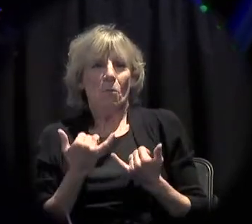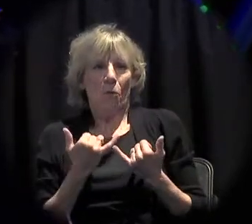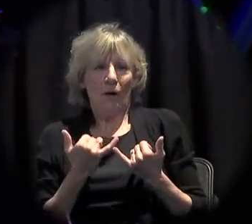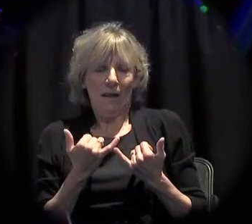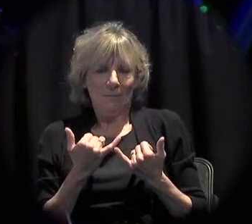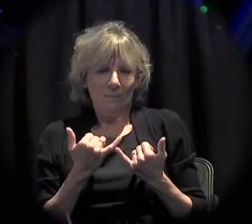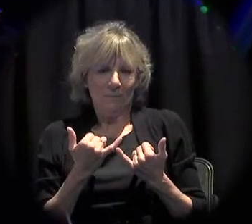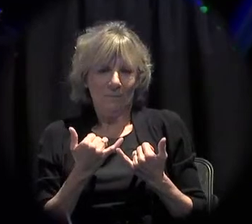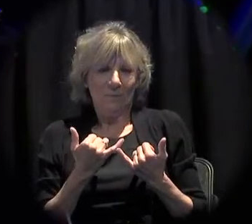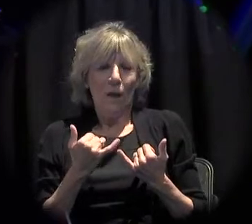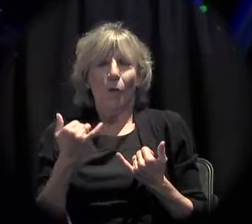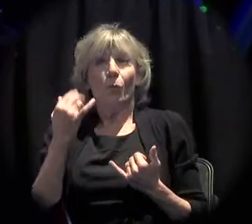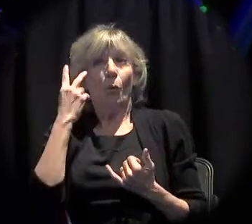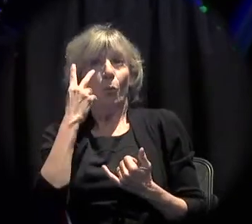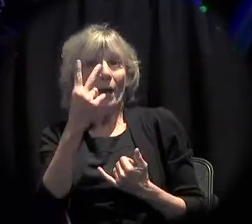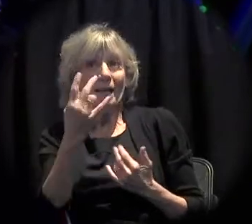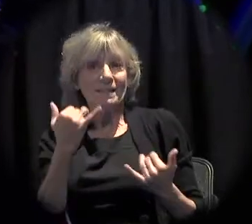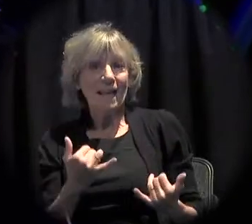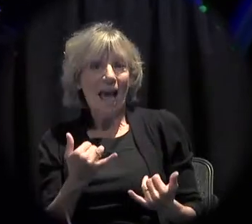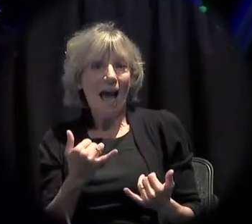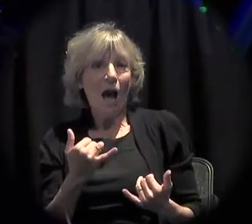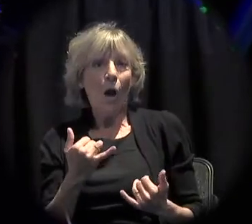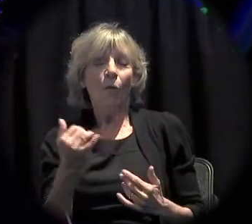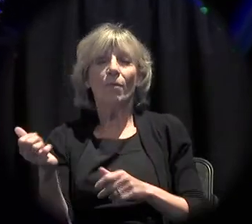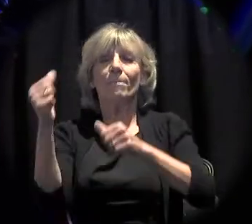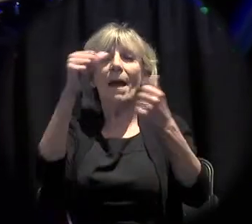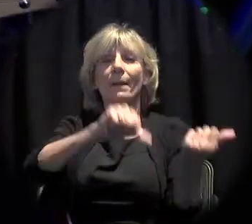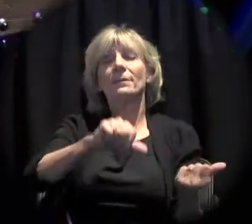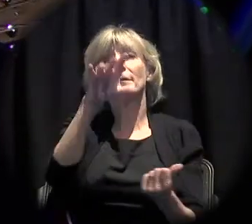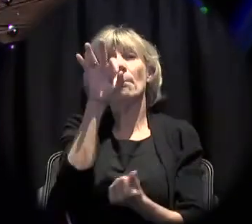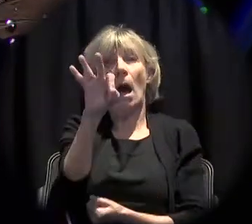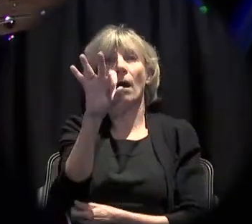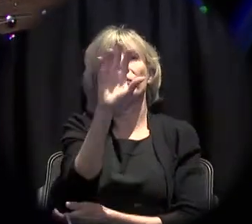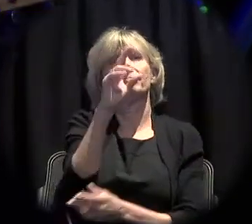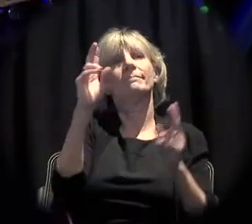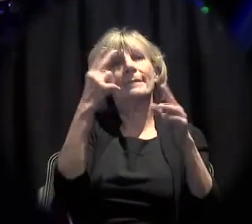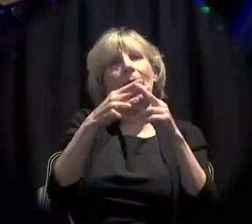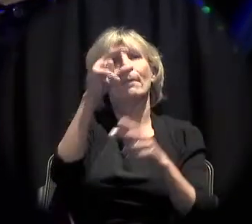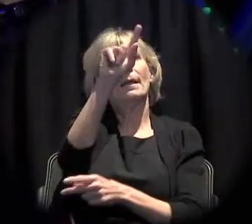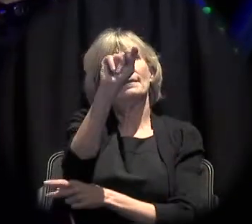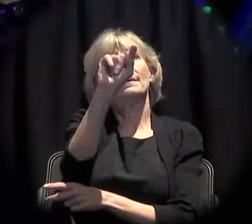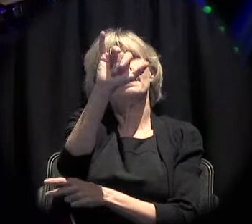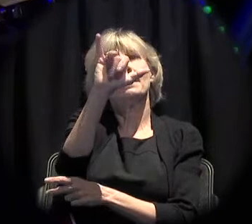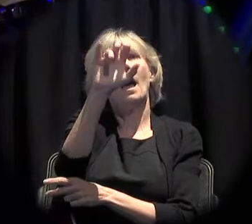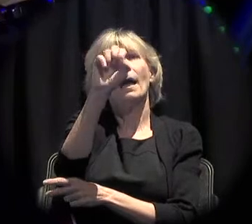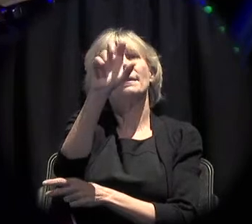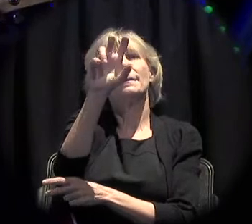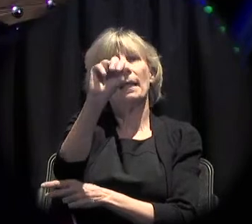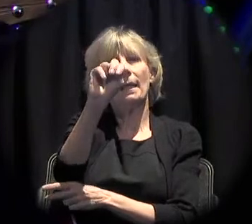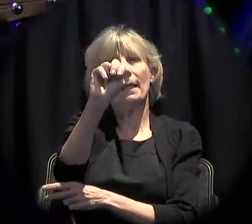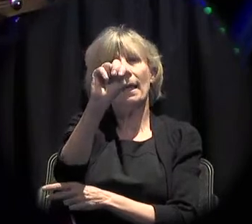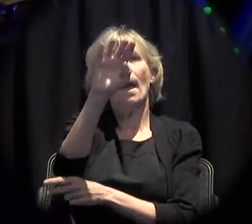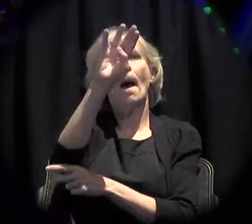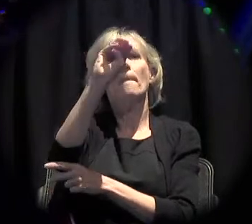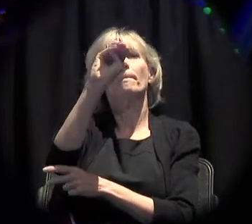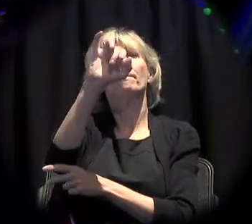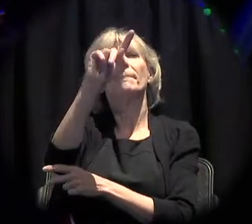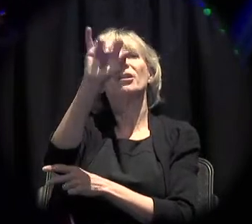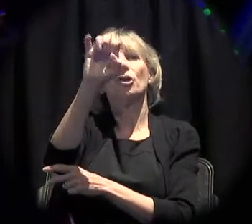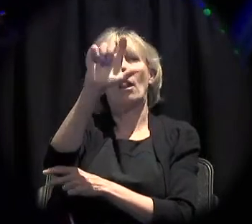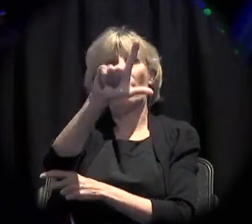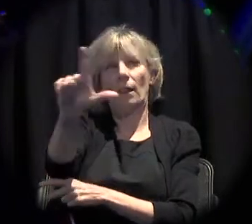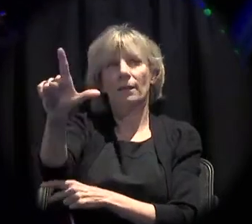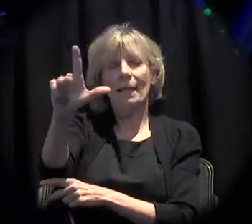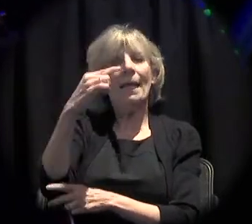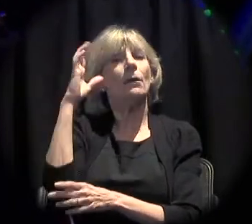going to witness the baptism of Tyson Mitchell. And he is another student who is declaring that he follows Jesus.